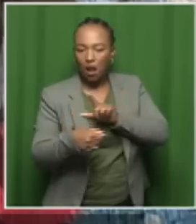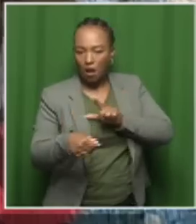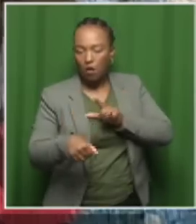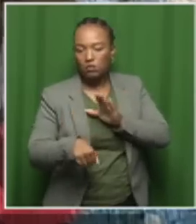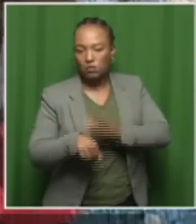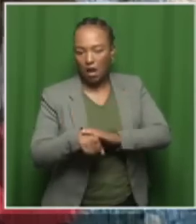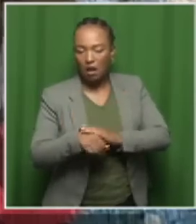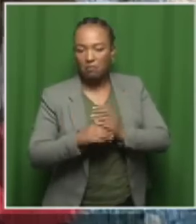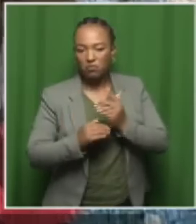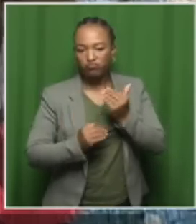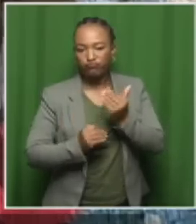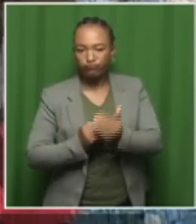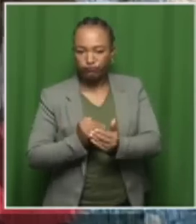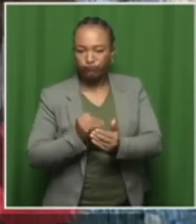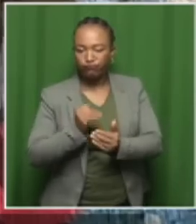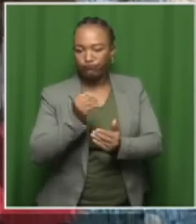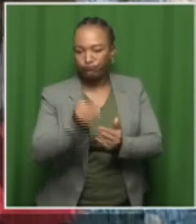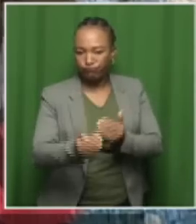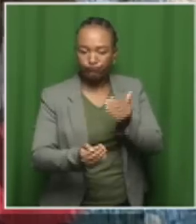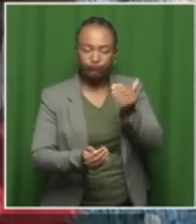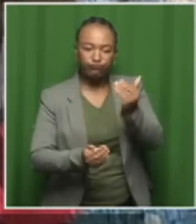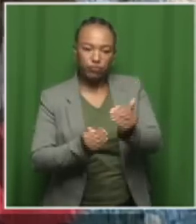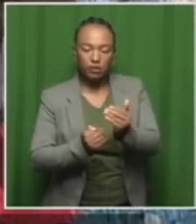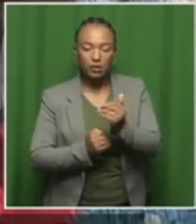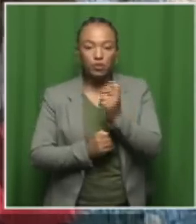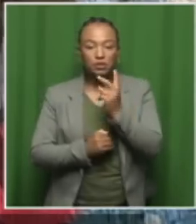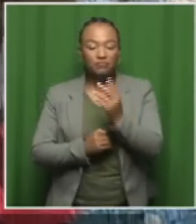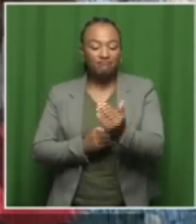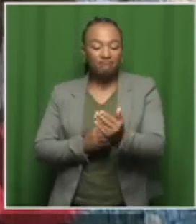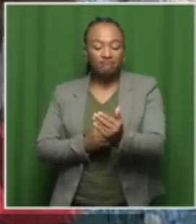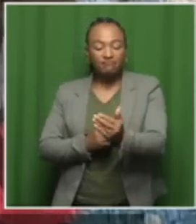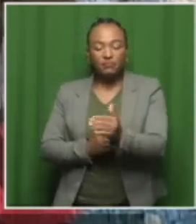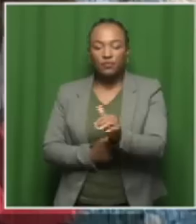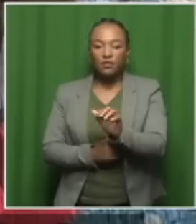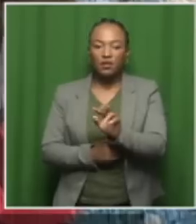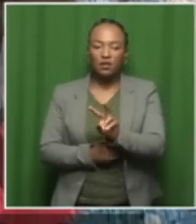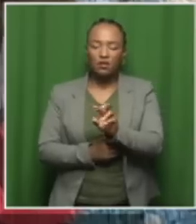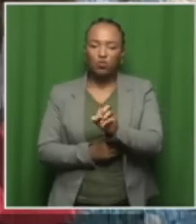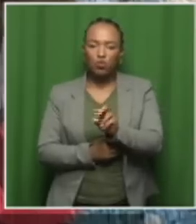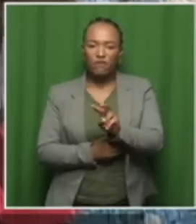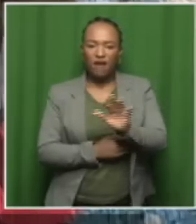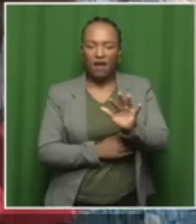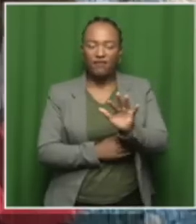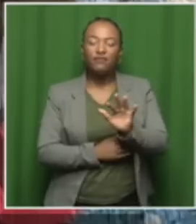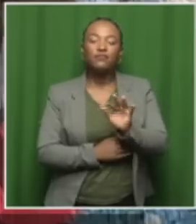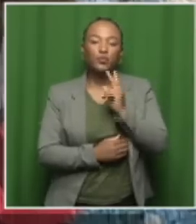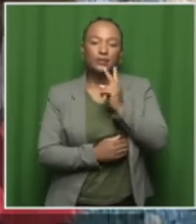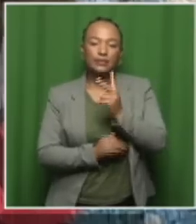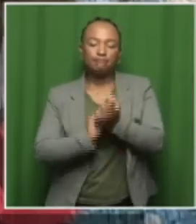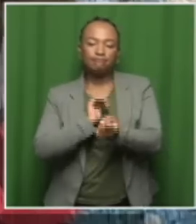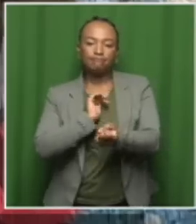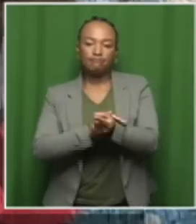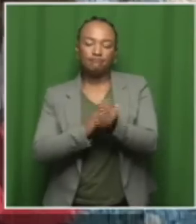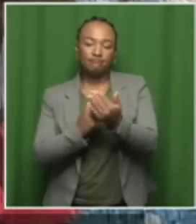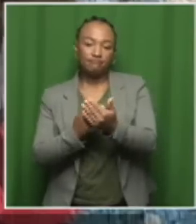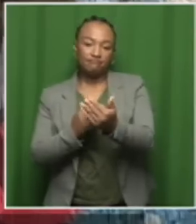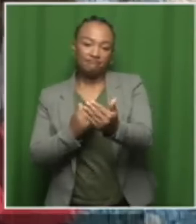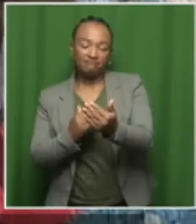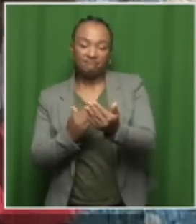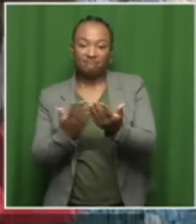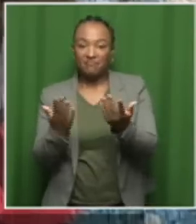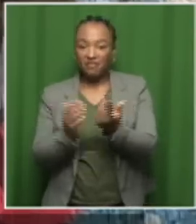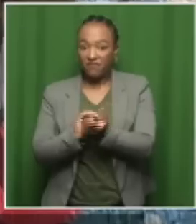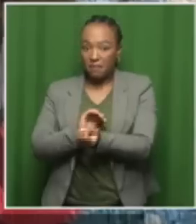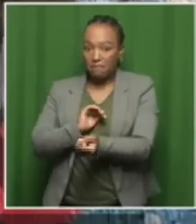to see that happening in 2025. And if that does happen, it's possible that we could have